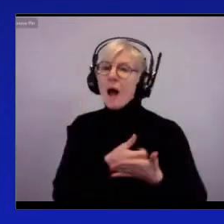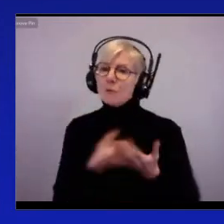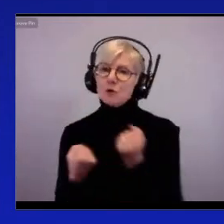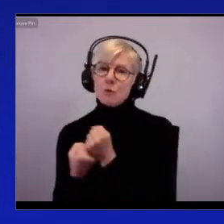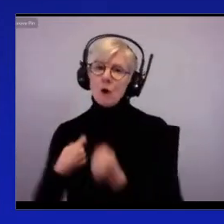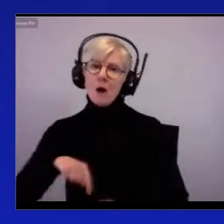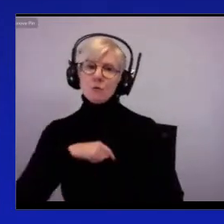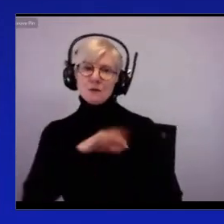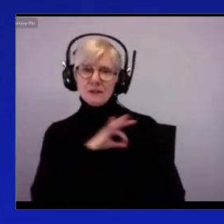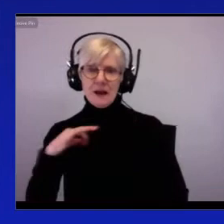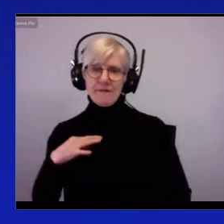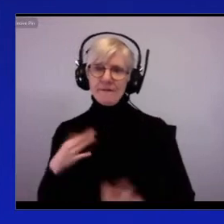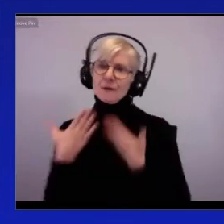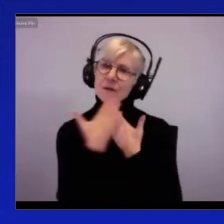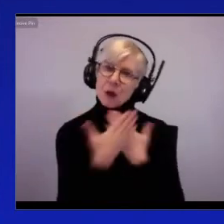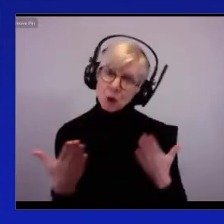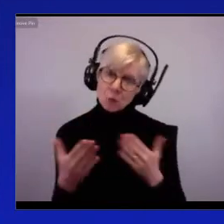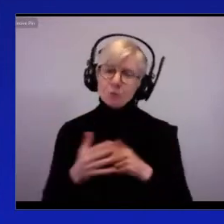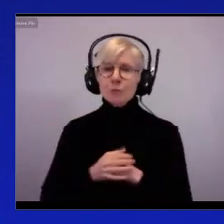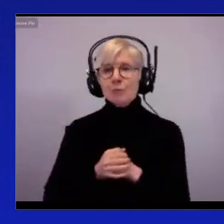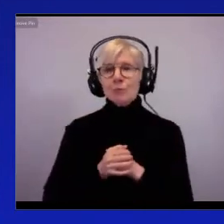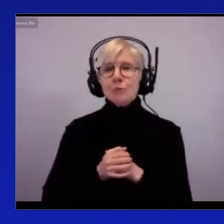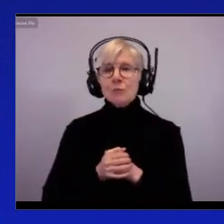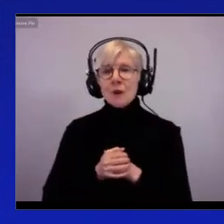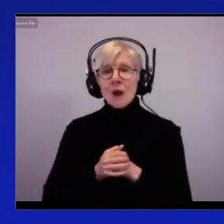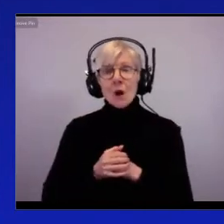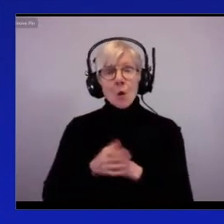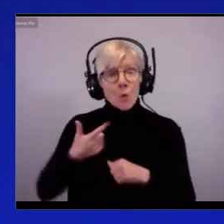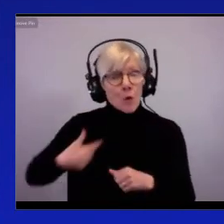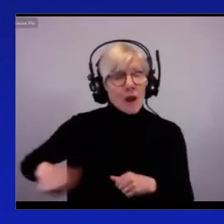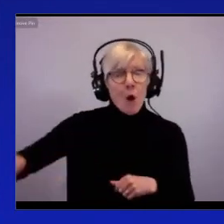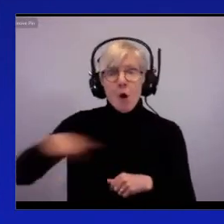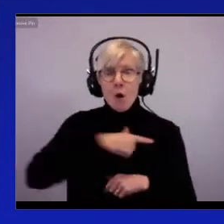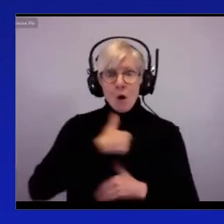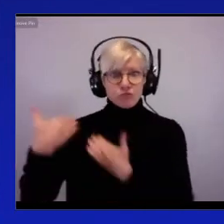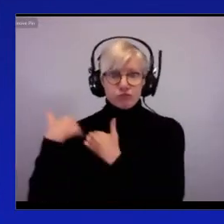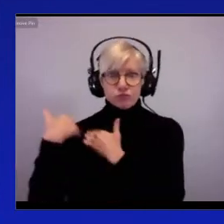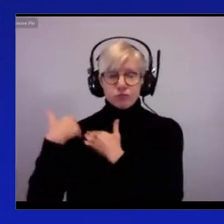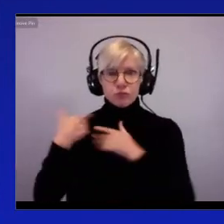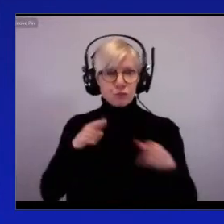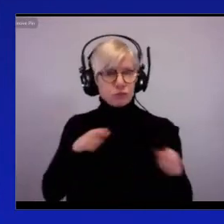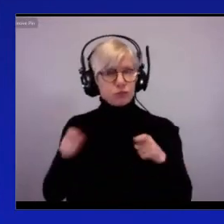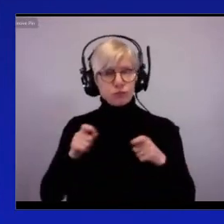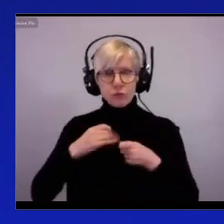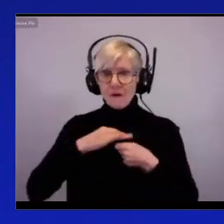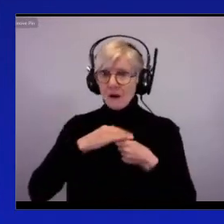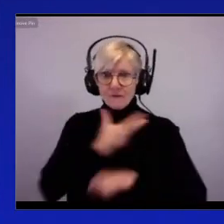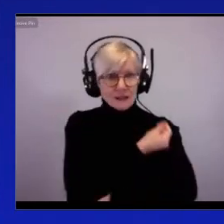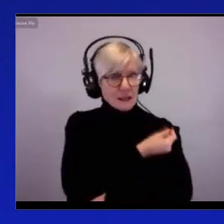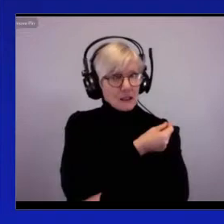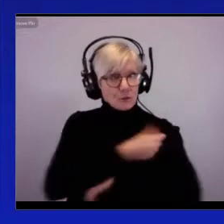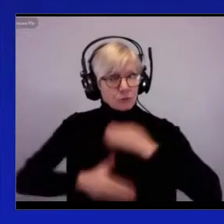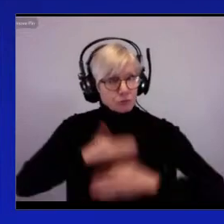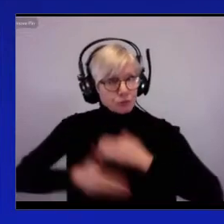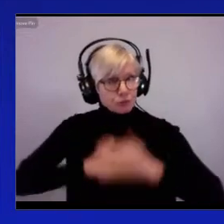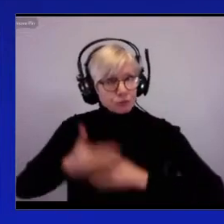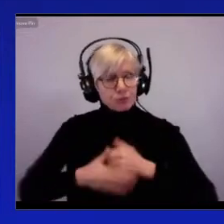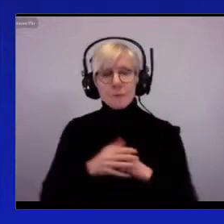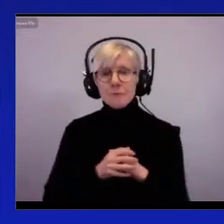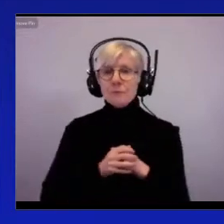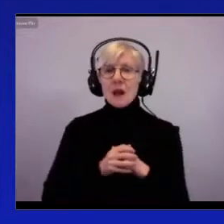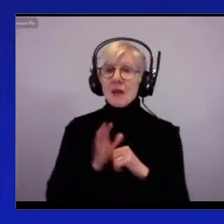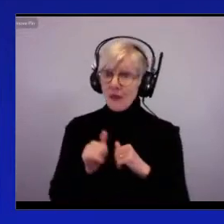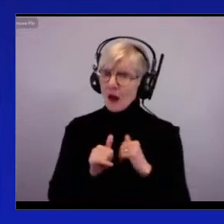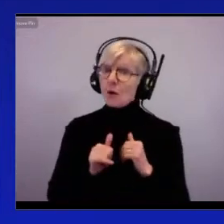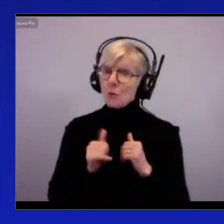important to remember that we all play a role in our community's response to COVID-19. While the vaccination campaign is ongoing, we must continue to